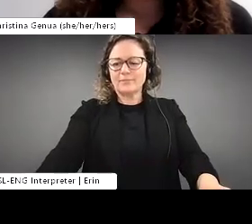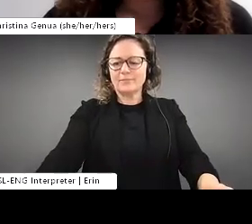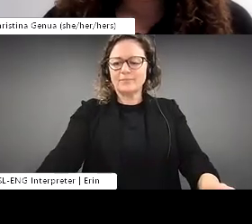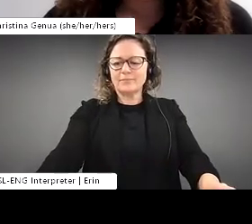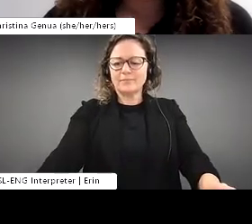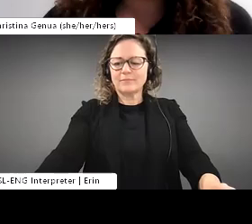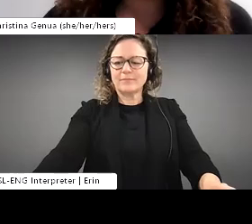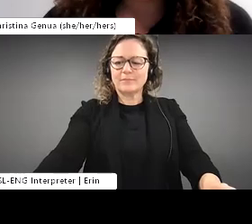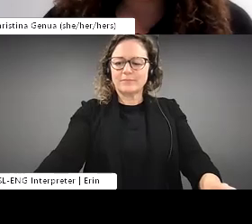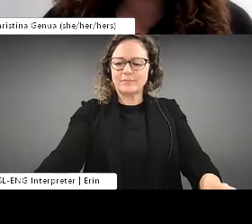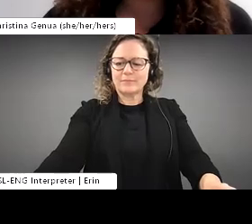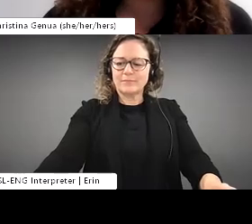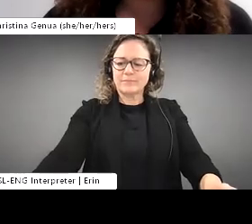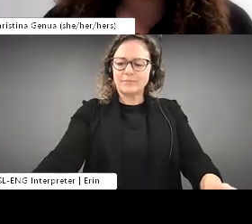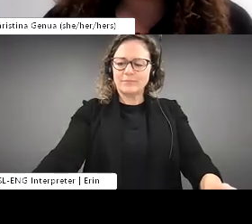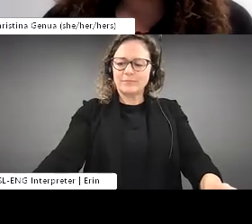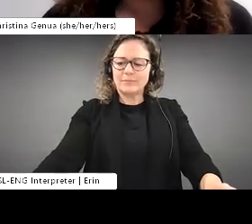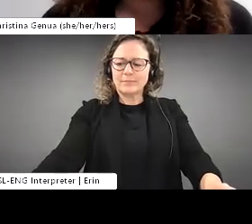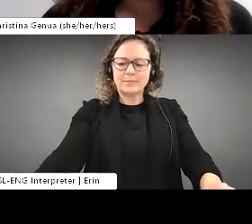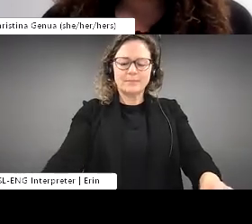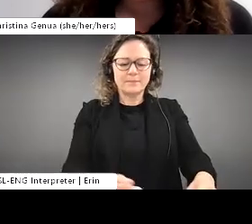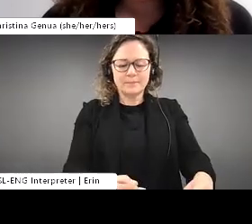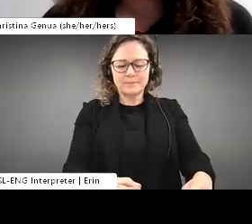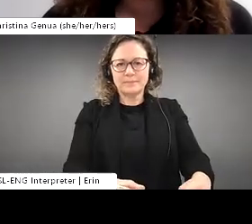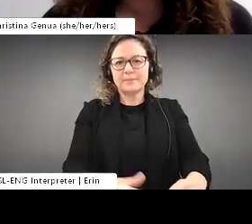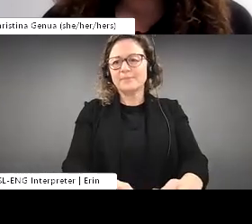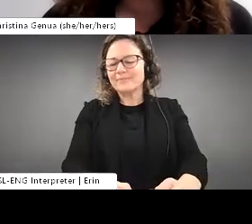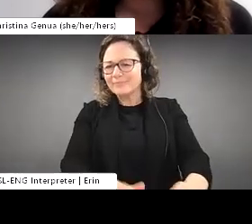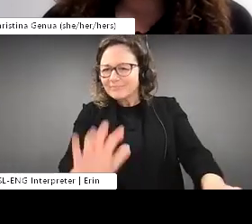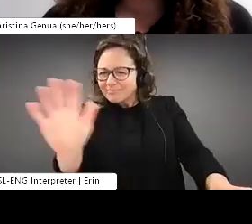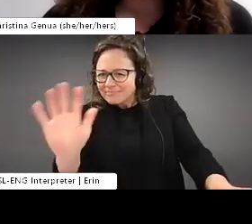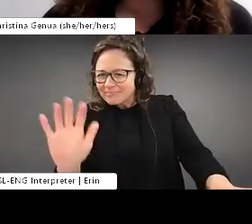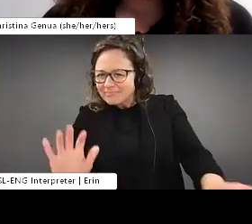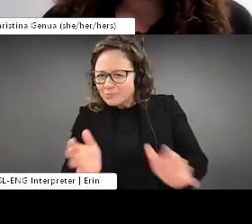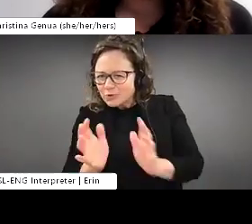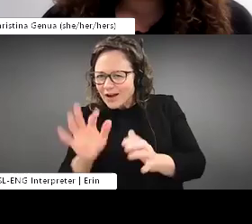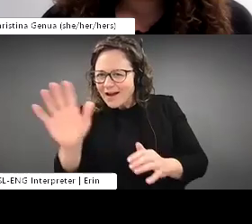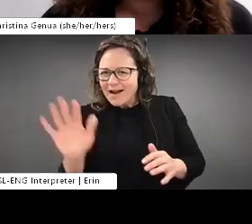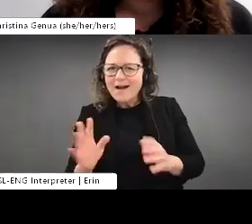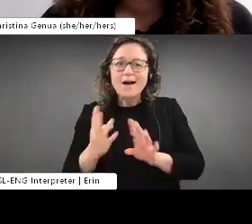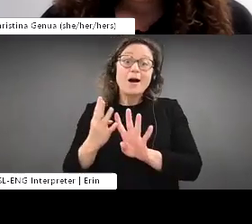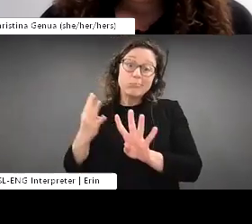Okay, so we're talking about some lineups and fees, interest charges.